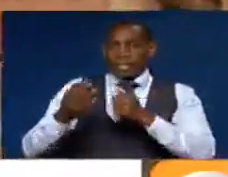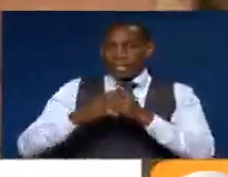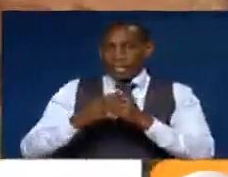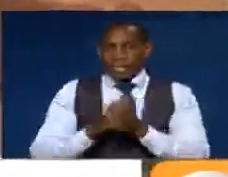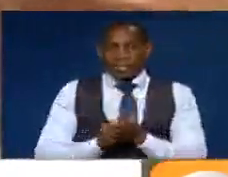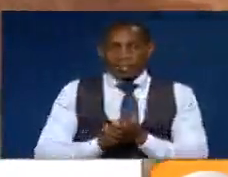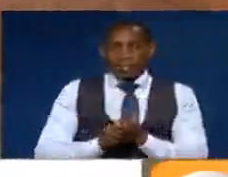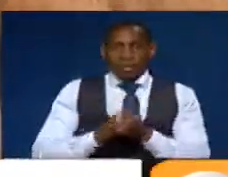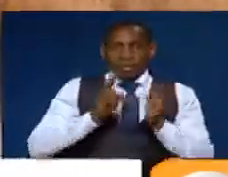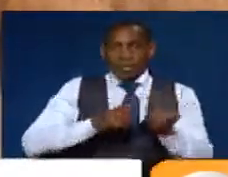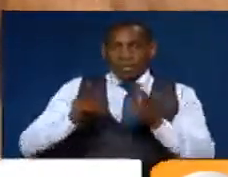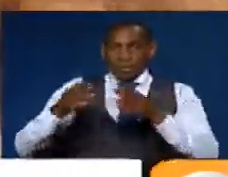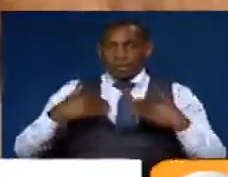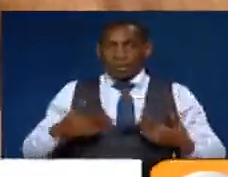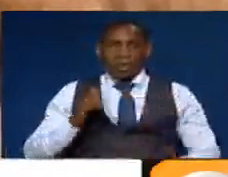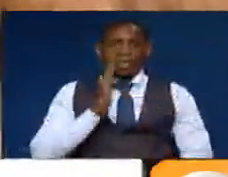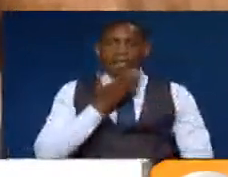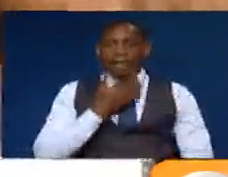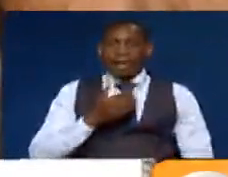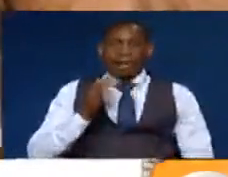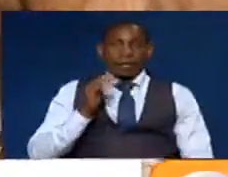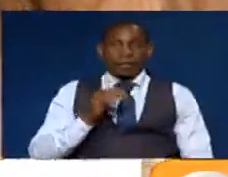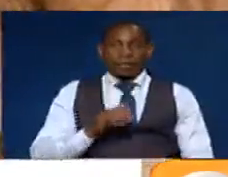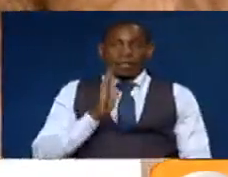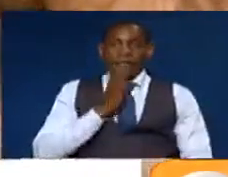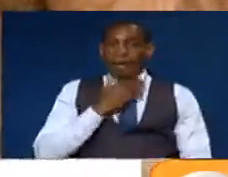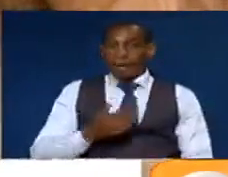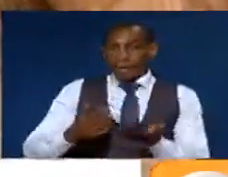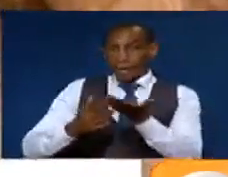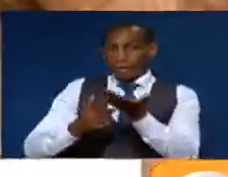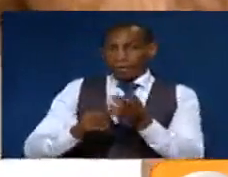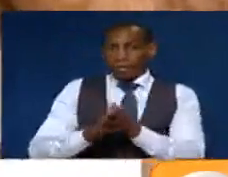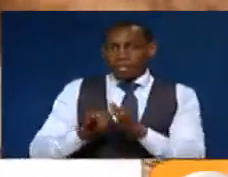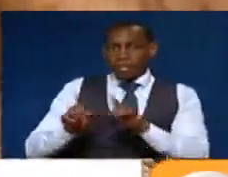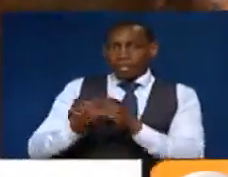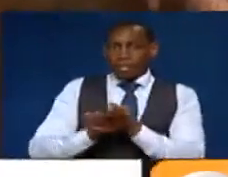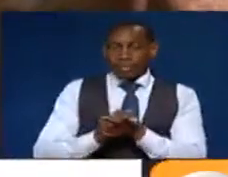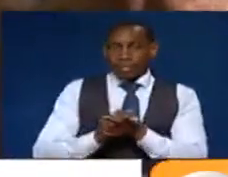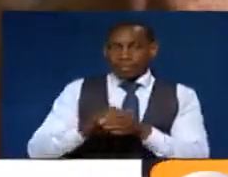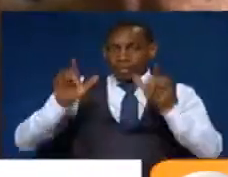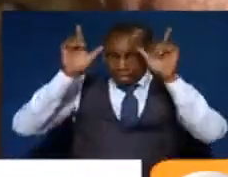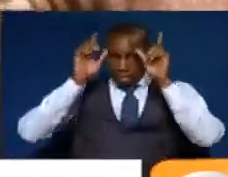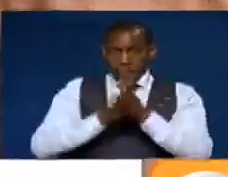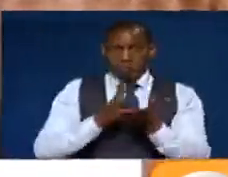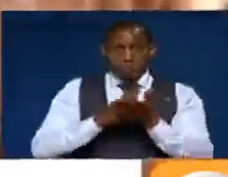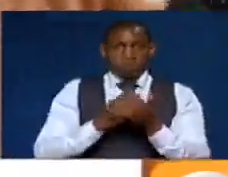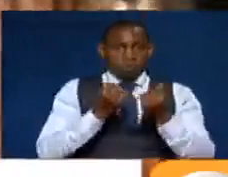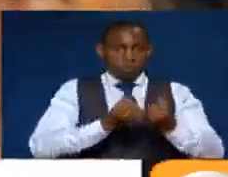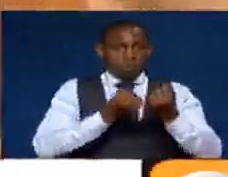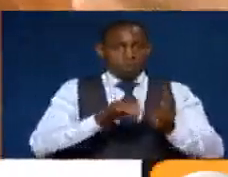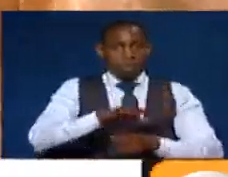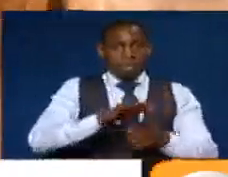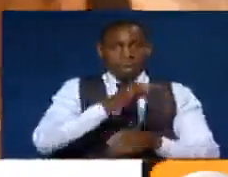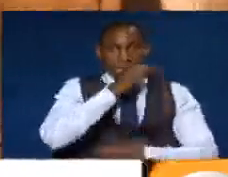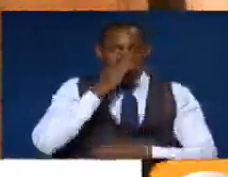1939. Their common body coloration is brownish red to grayish red. The dual purpose breed is highly tolerant to semi-arid